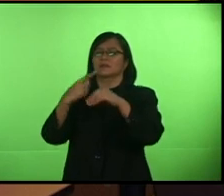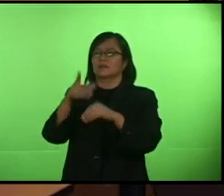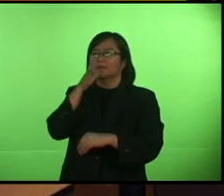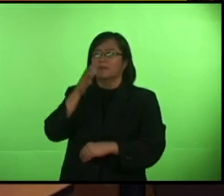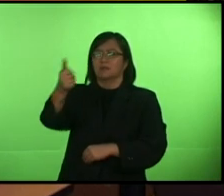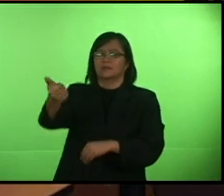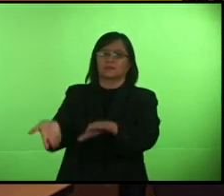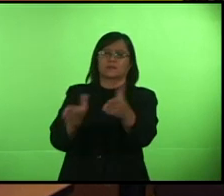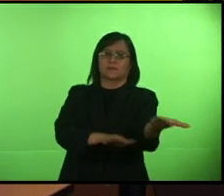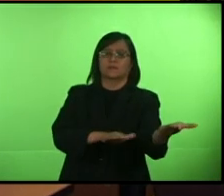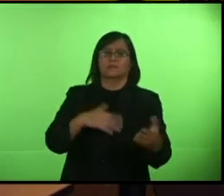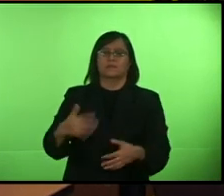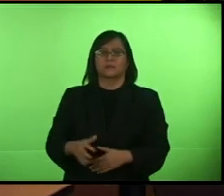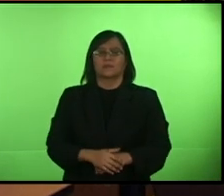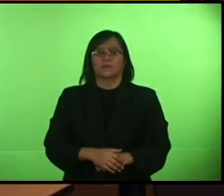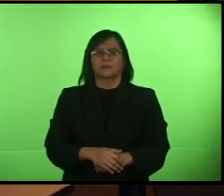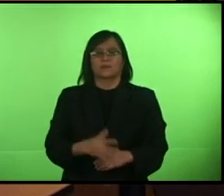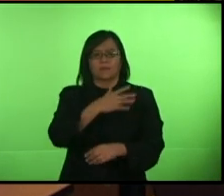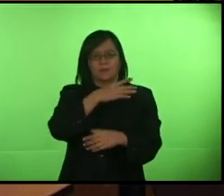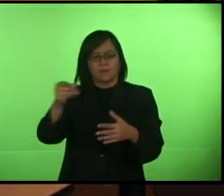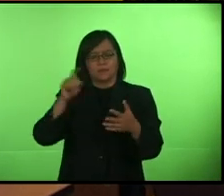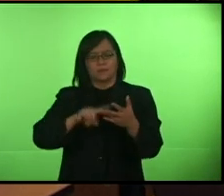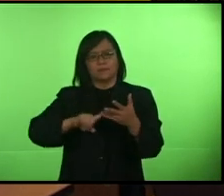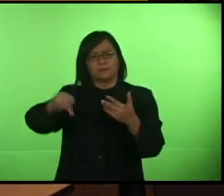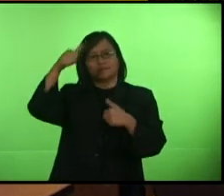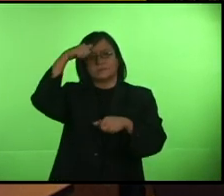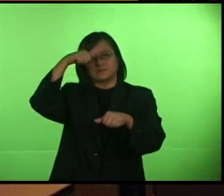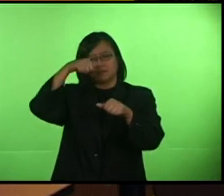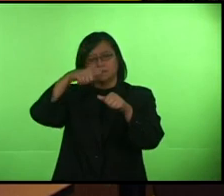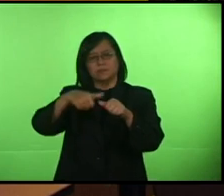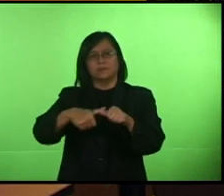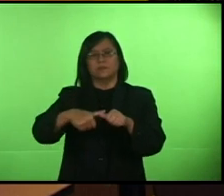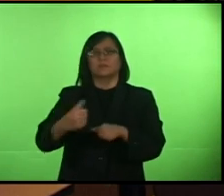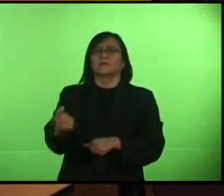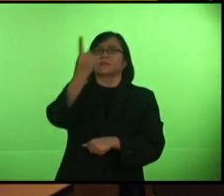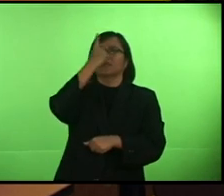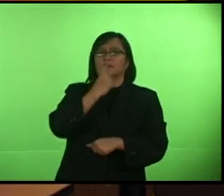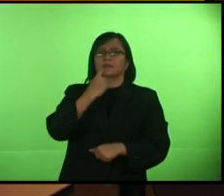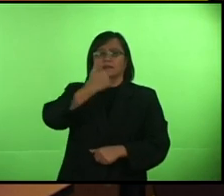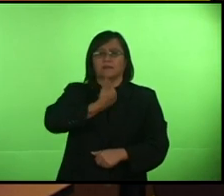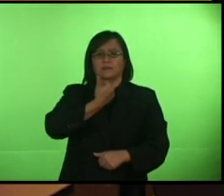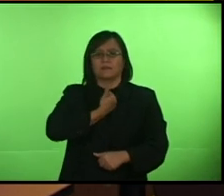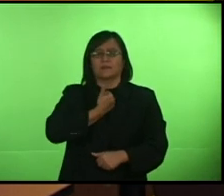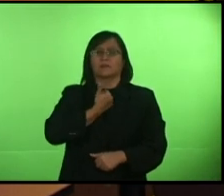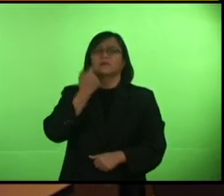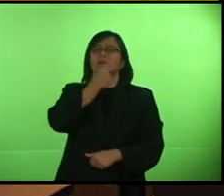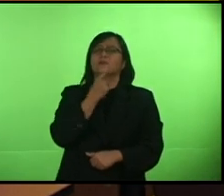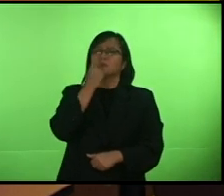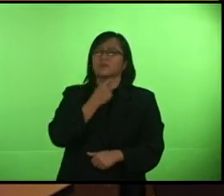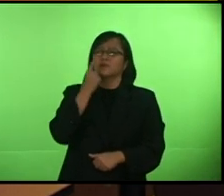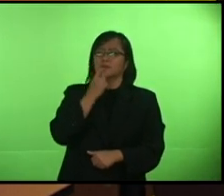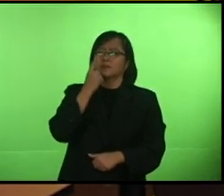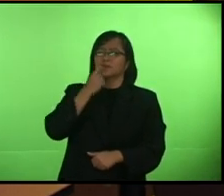her mother's death. And also, remember, ask yourself these questions.